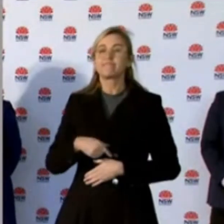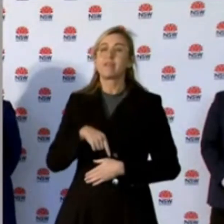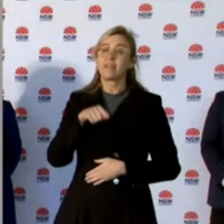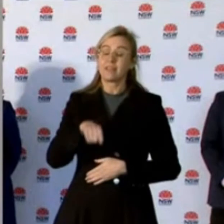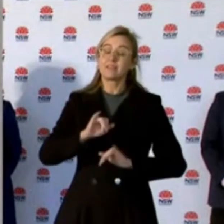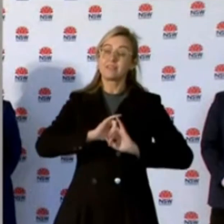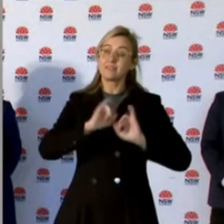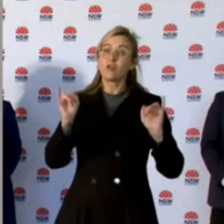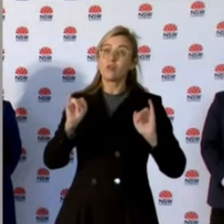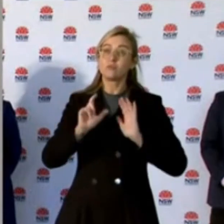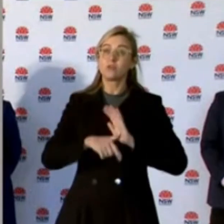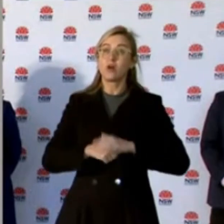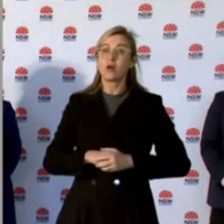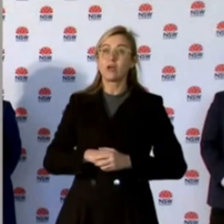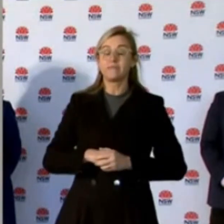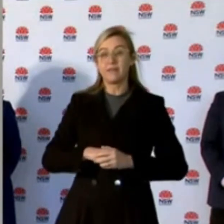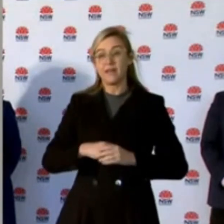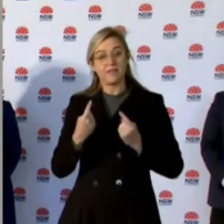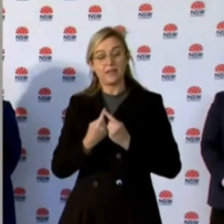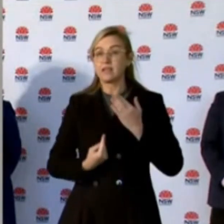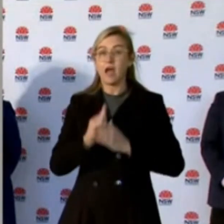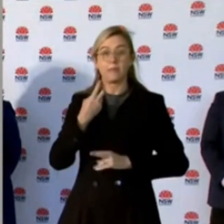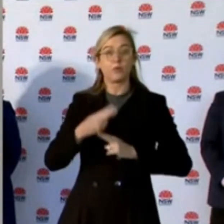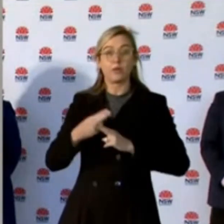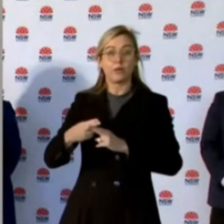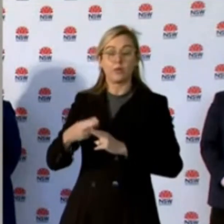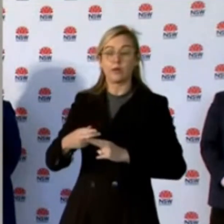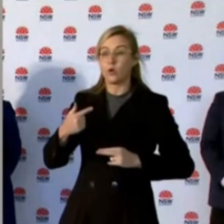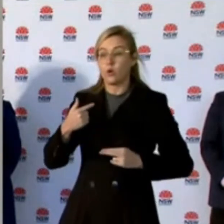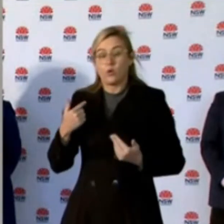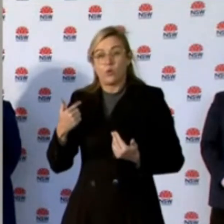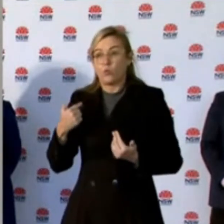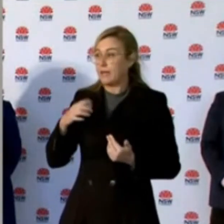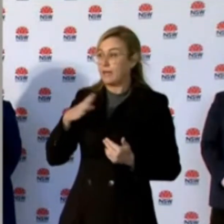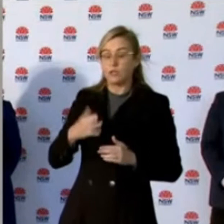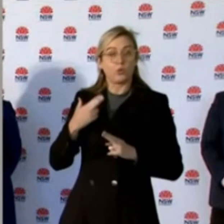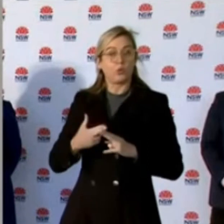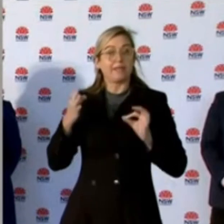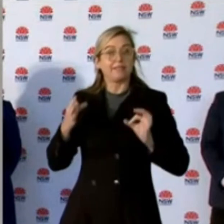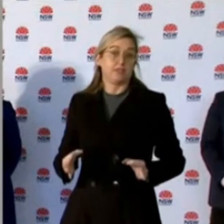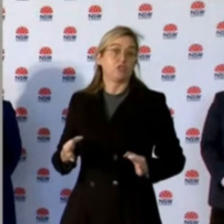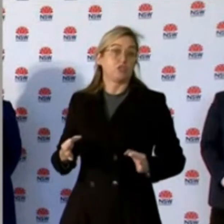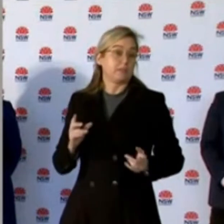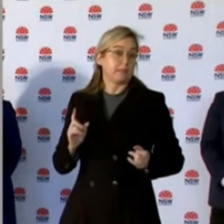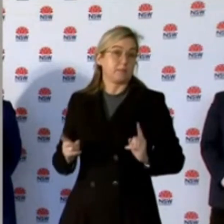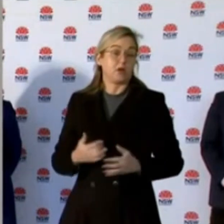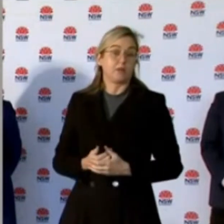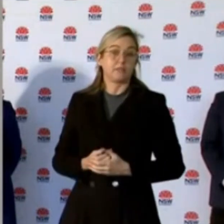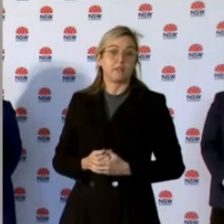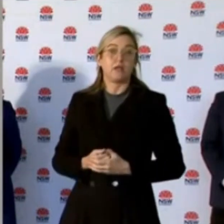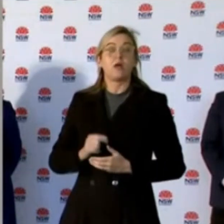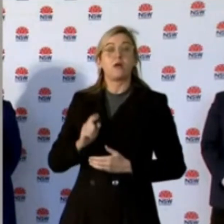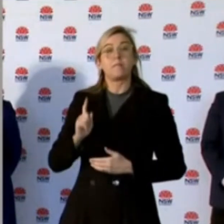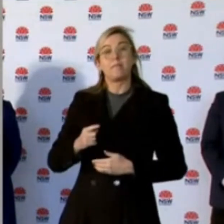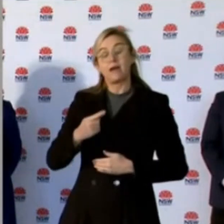time, and the role of government is to ensure as much certainty as possible. And my message today for workers and